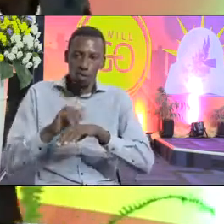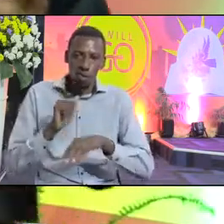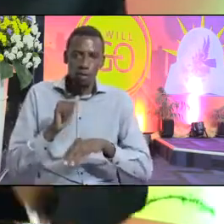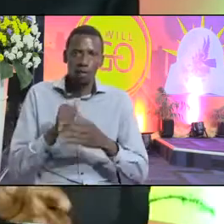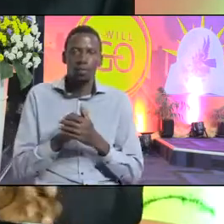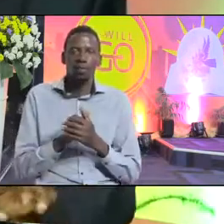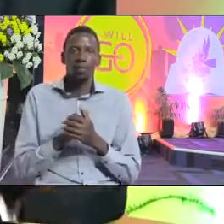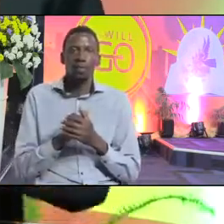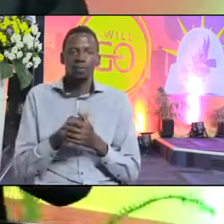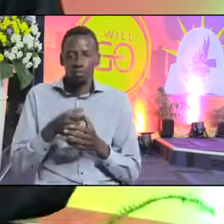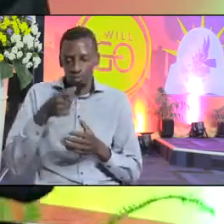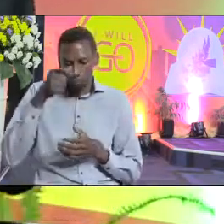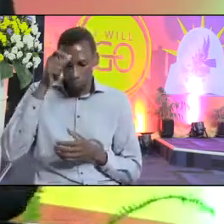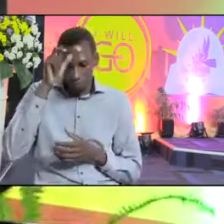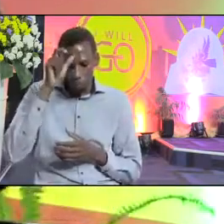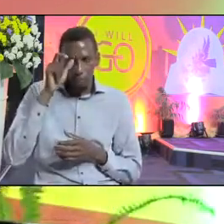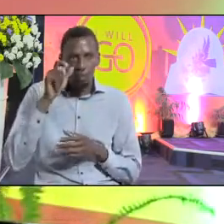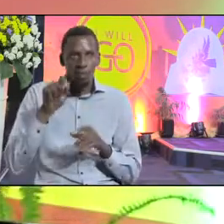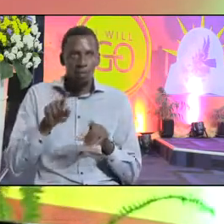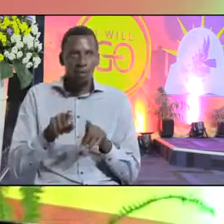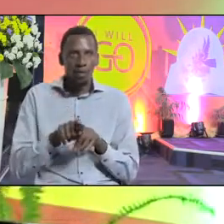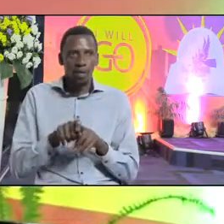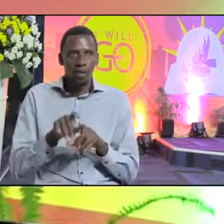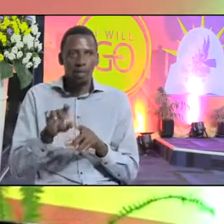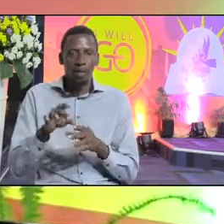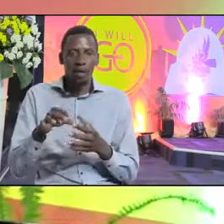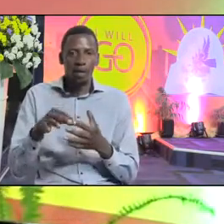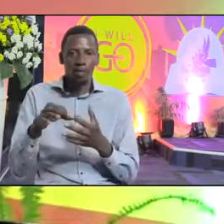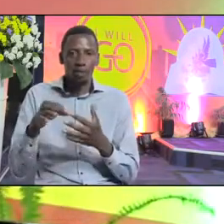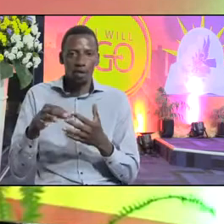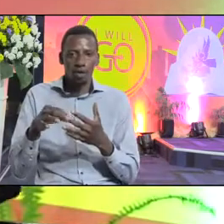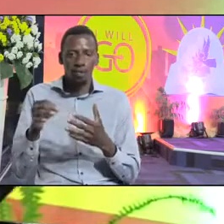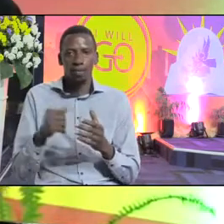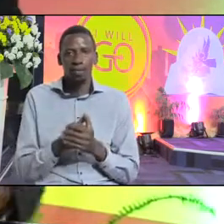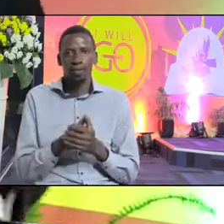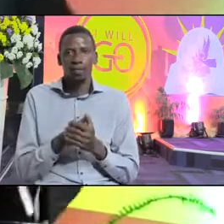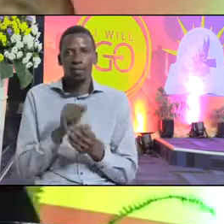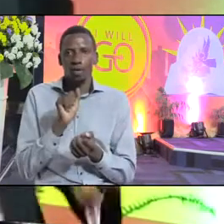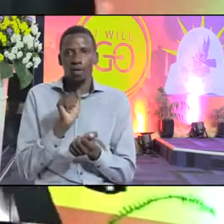an anointment as well as an appointment.